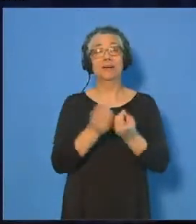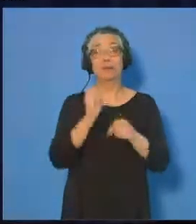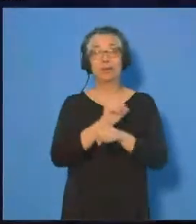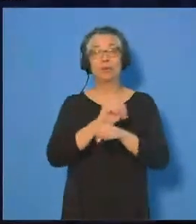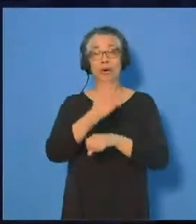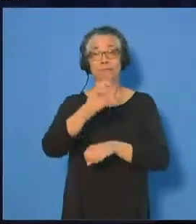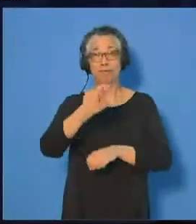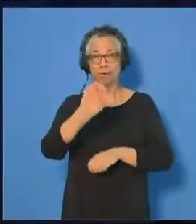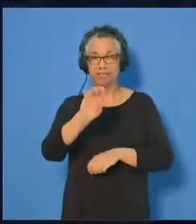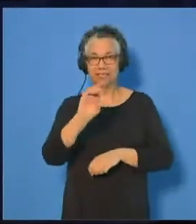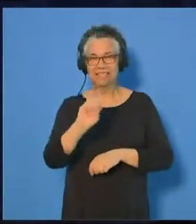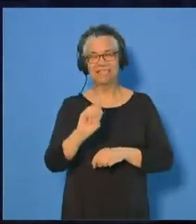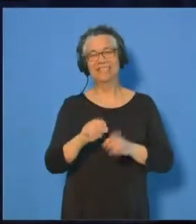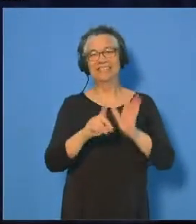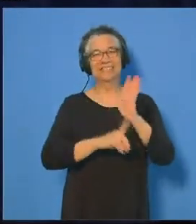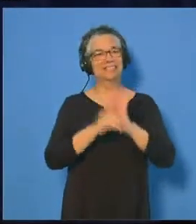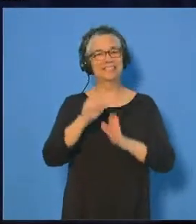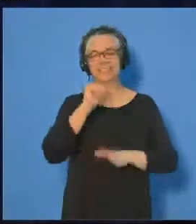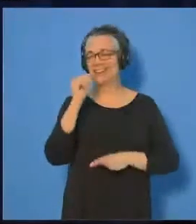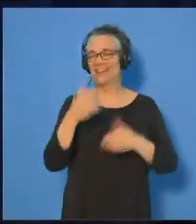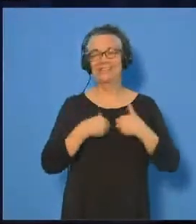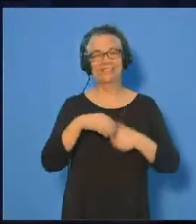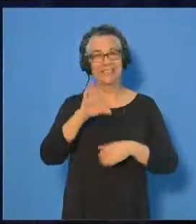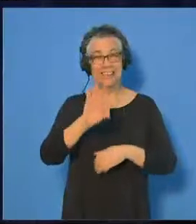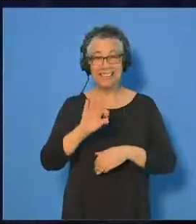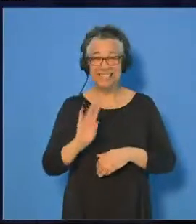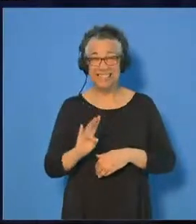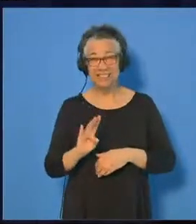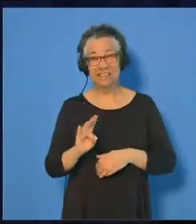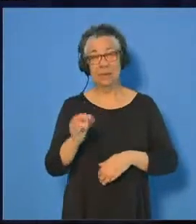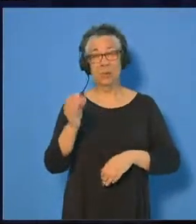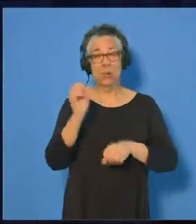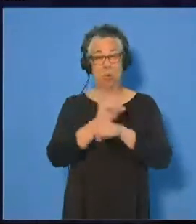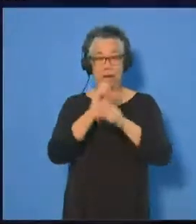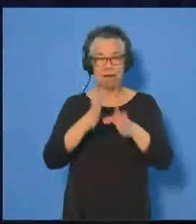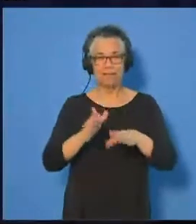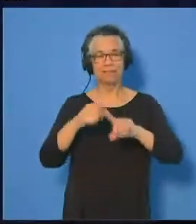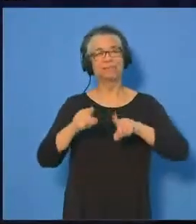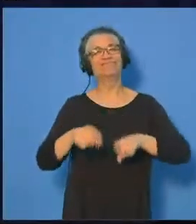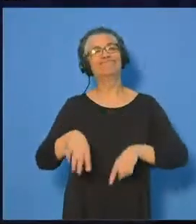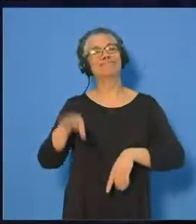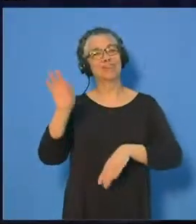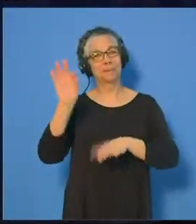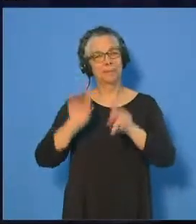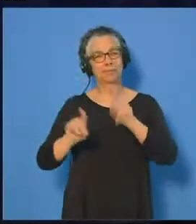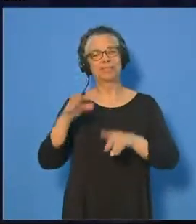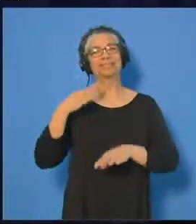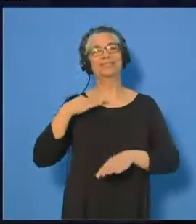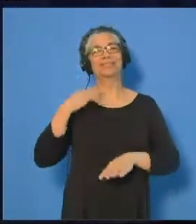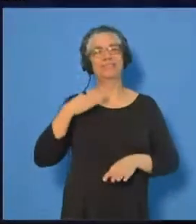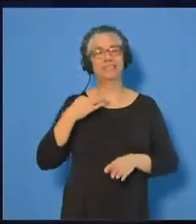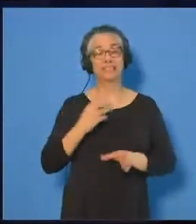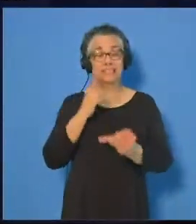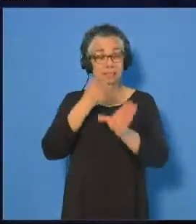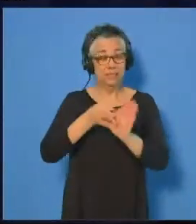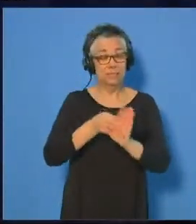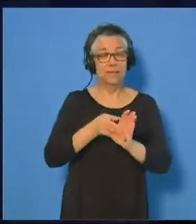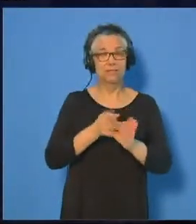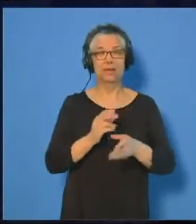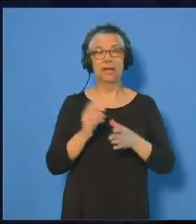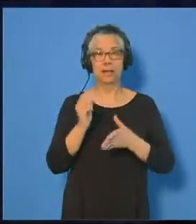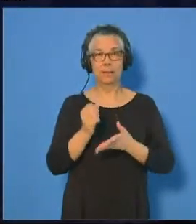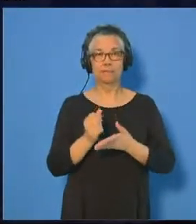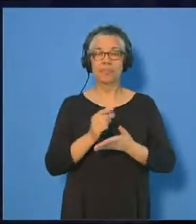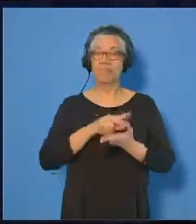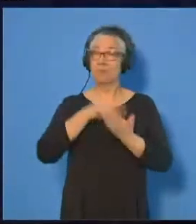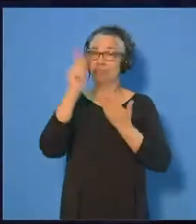employees, but there's 97 members of the public service who have pitched into that effort to make sure that it's happened. It has been a project that we